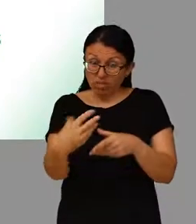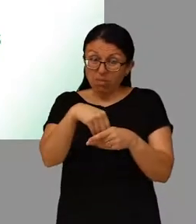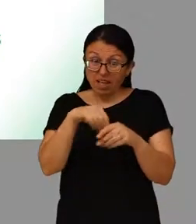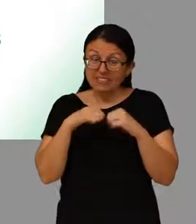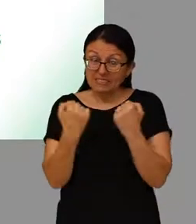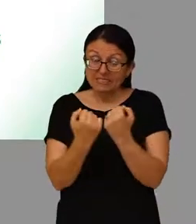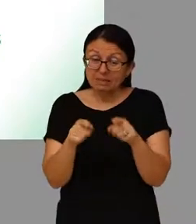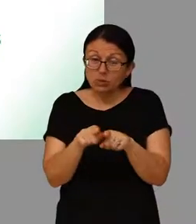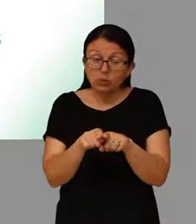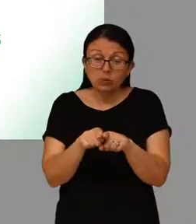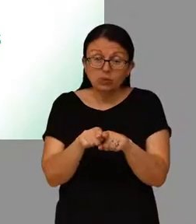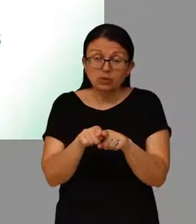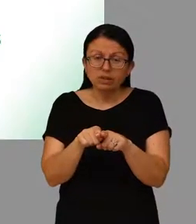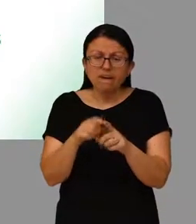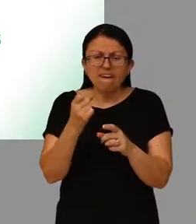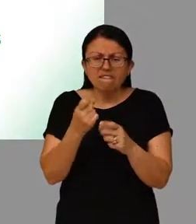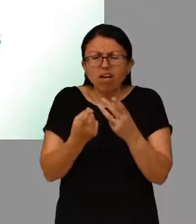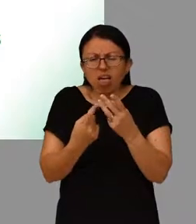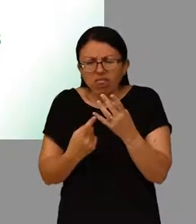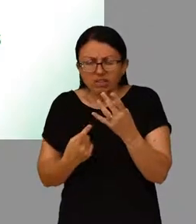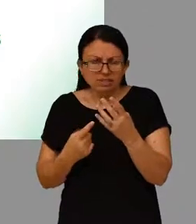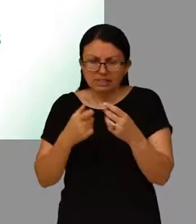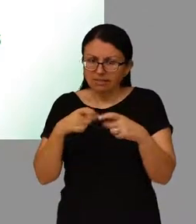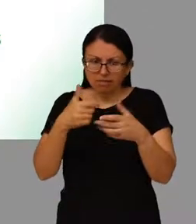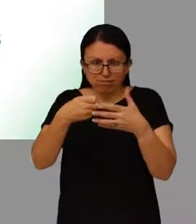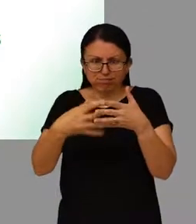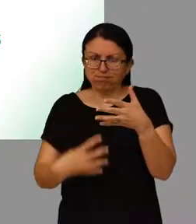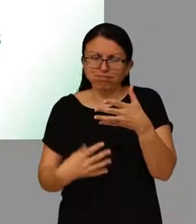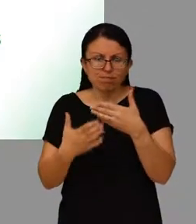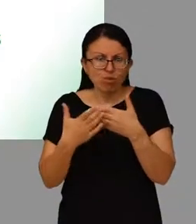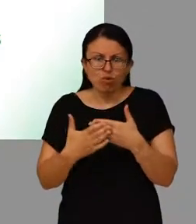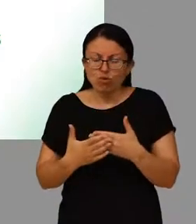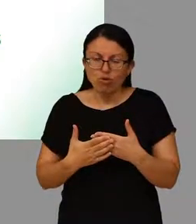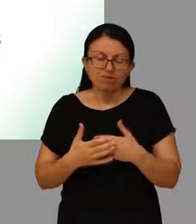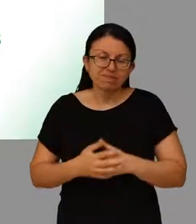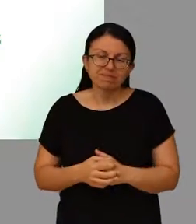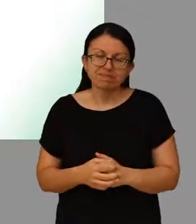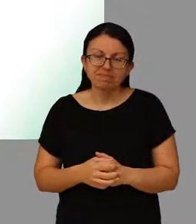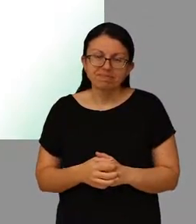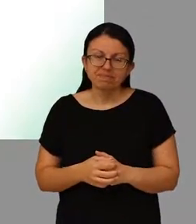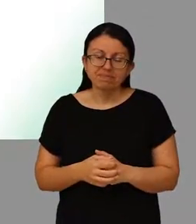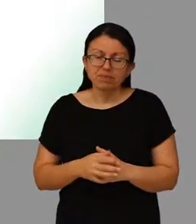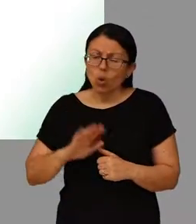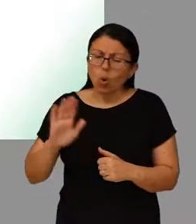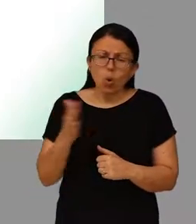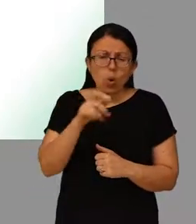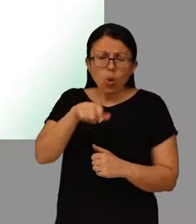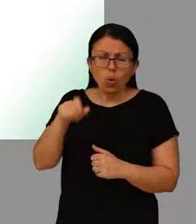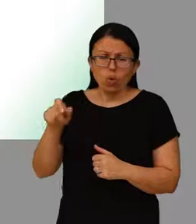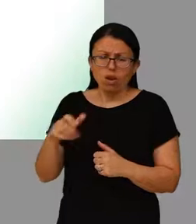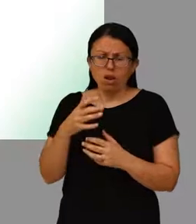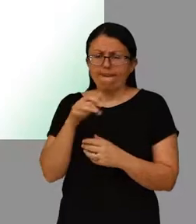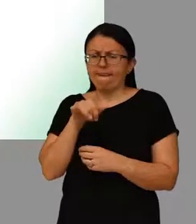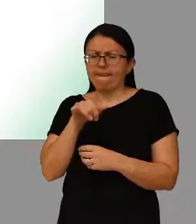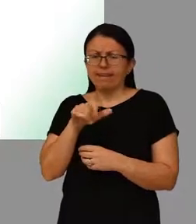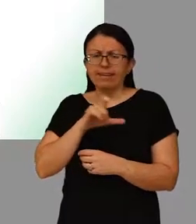team. There may well be others as this list is not exhaustive. All patients with a